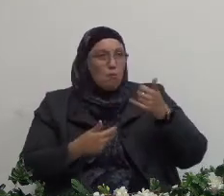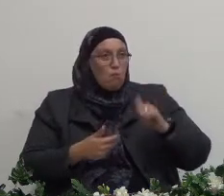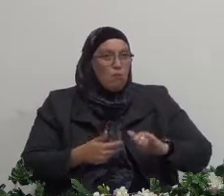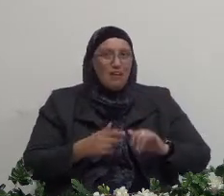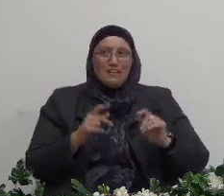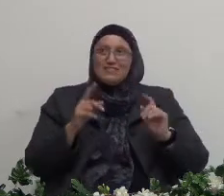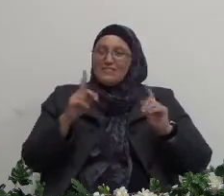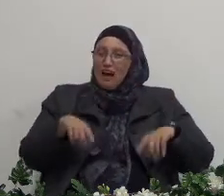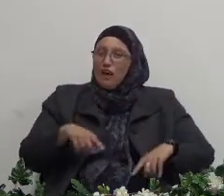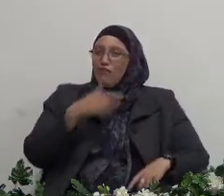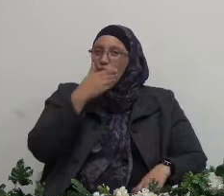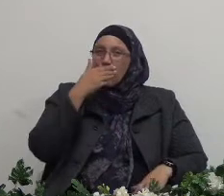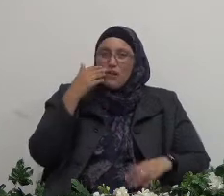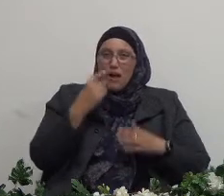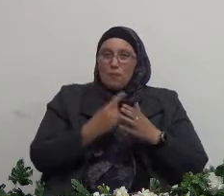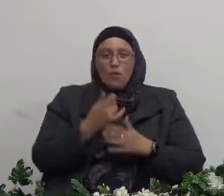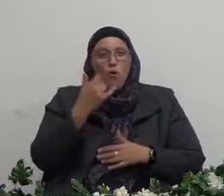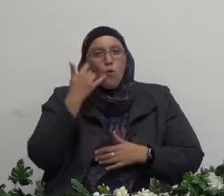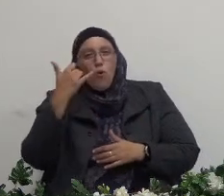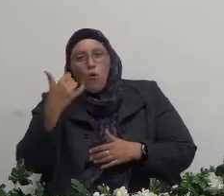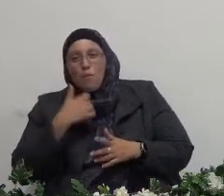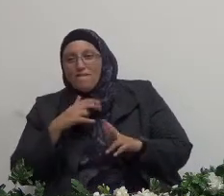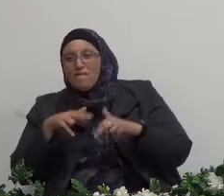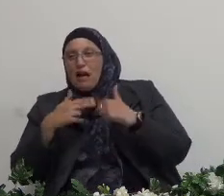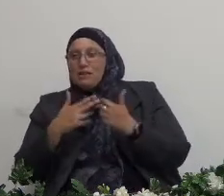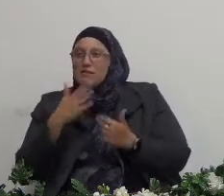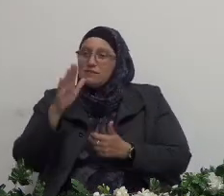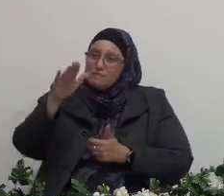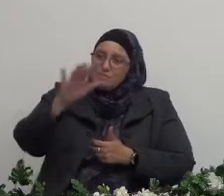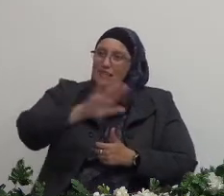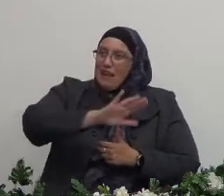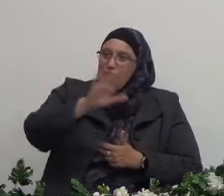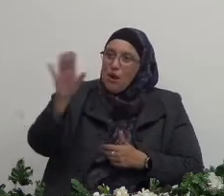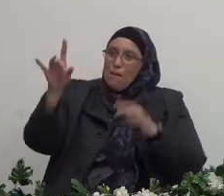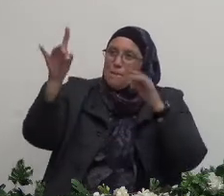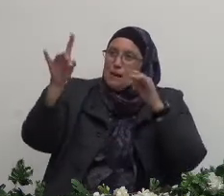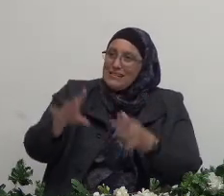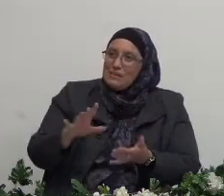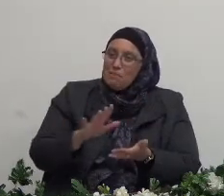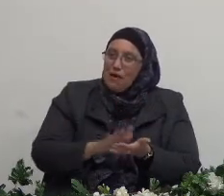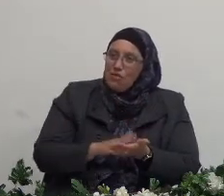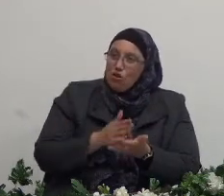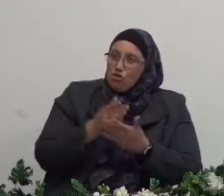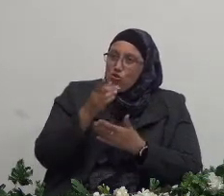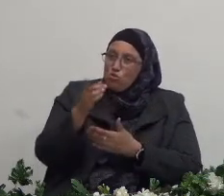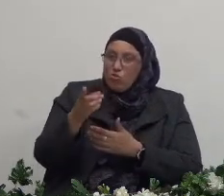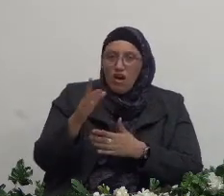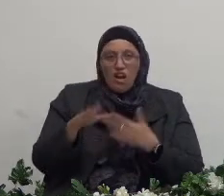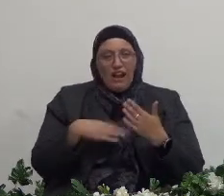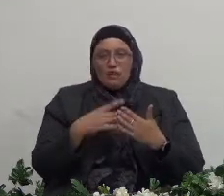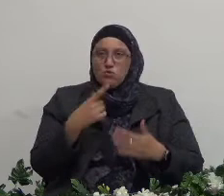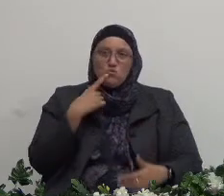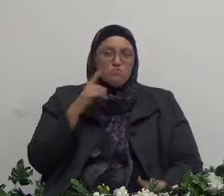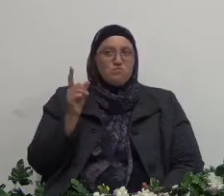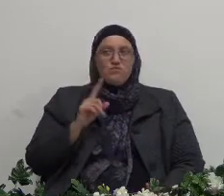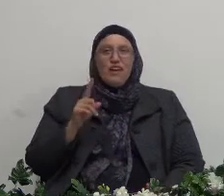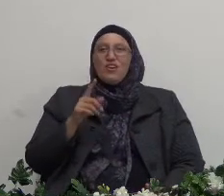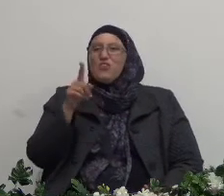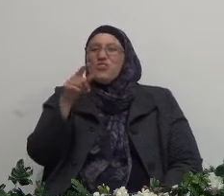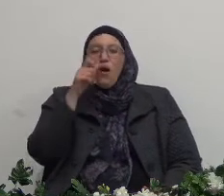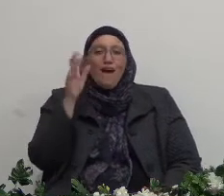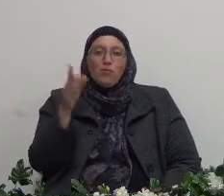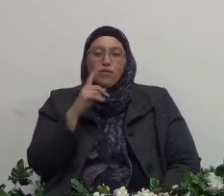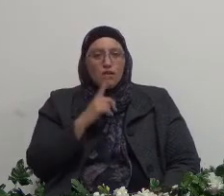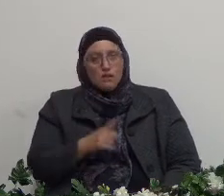call your loved ones and say, you know, it's a blessed month on you, unless you're one of those people that sends the generic messages, which I like to